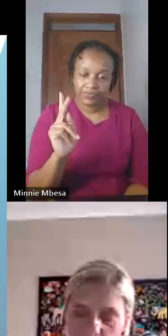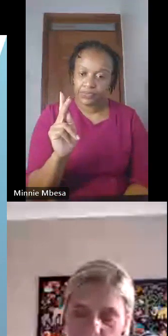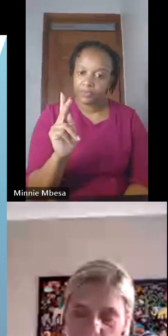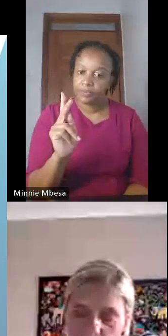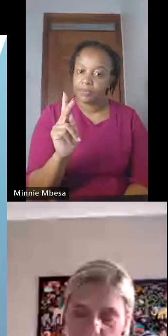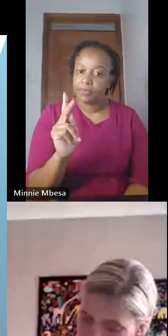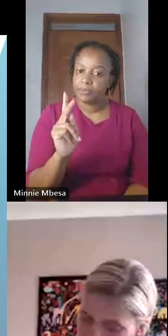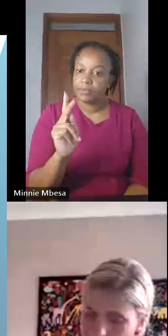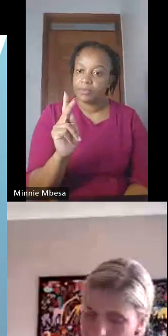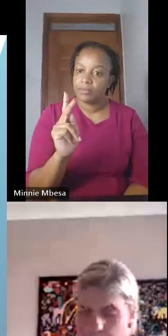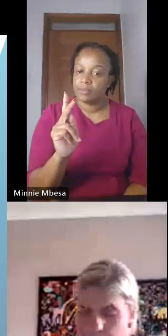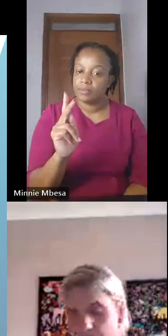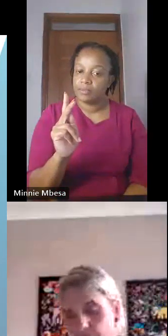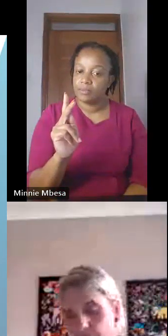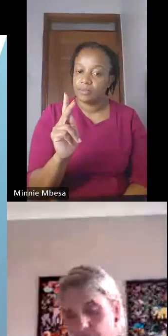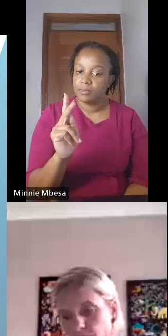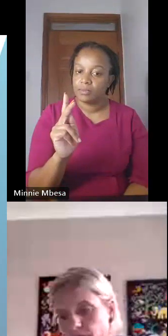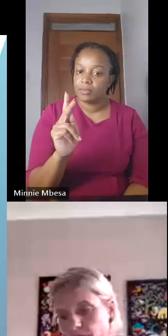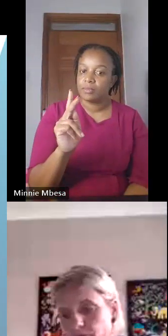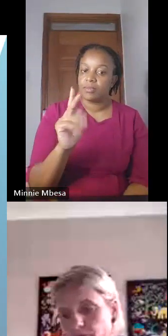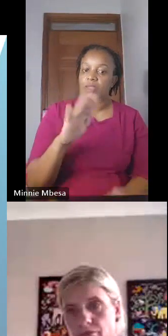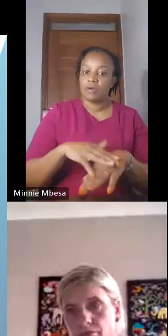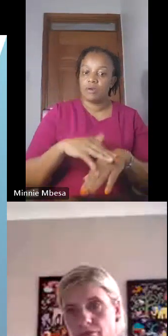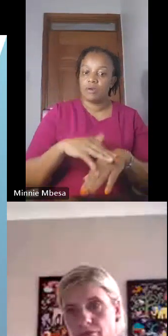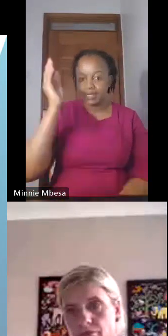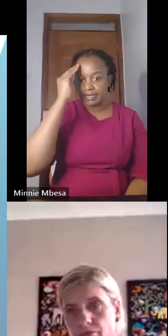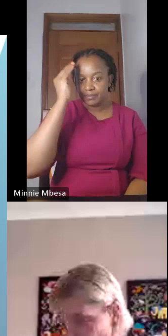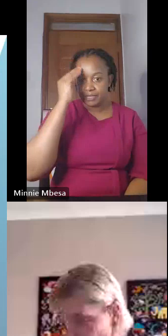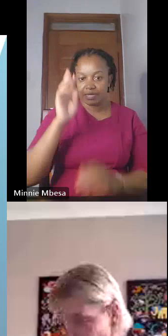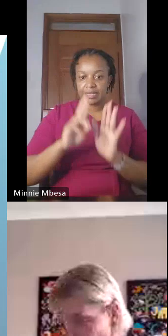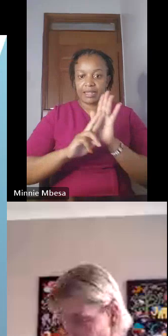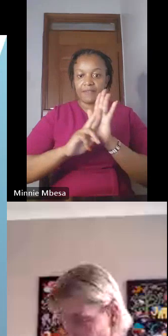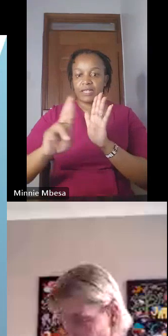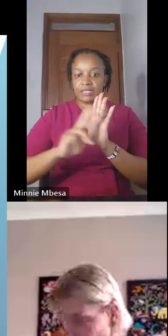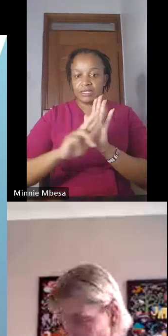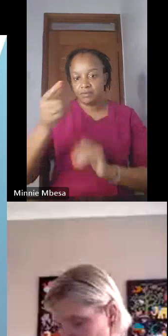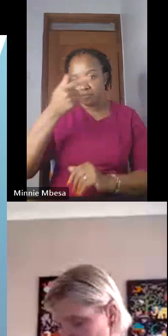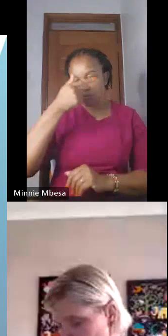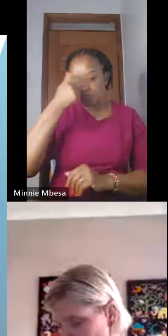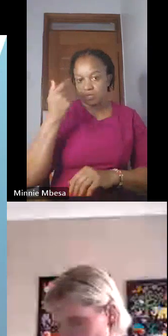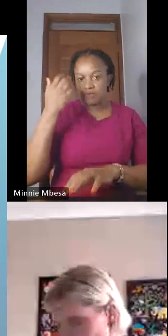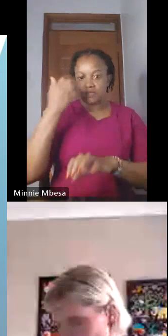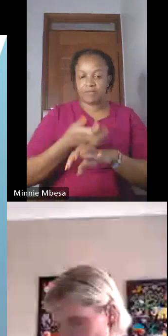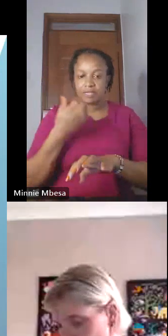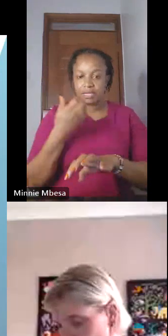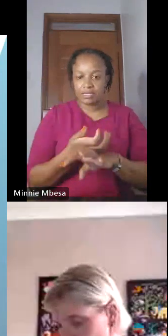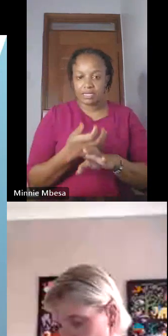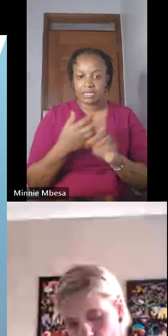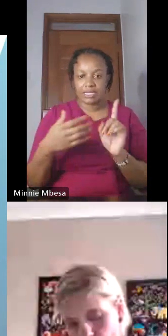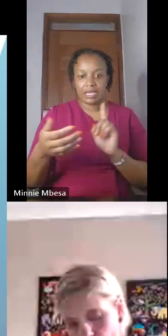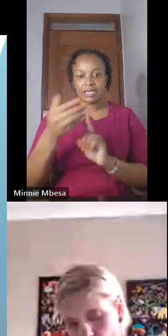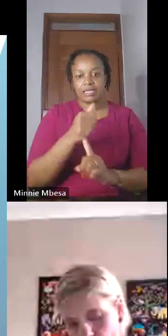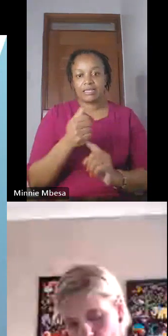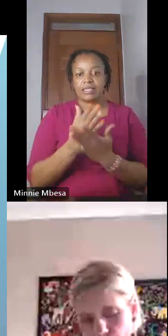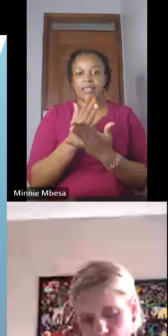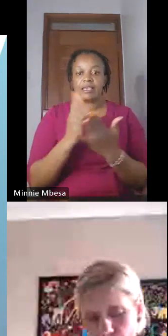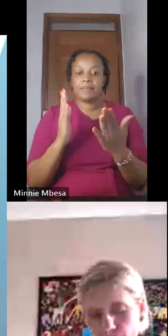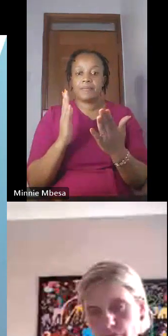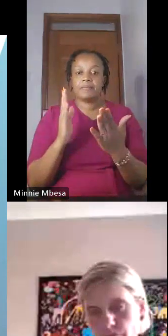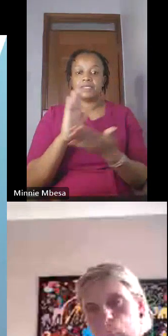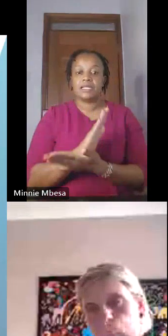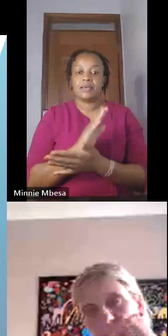the academic referee, because of the difficulty in reaching them at time to help you come up with